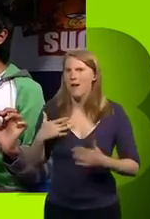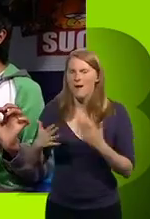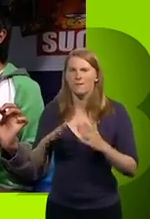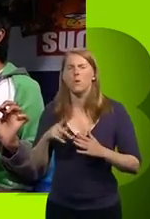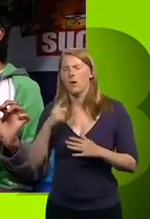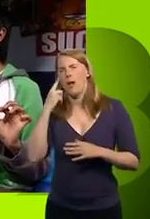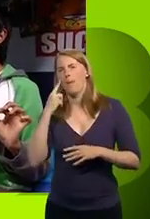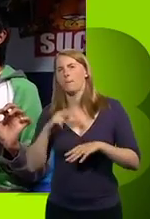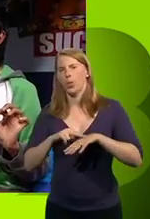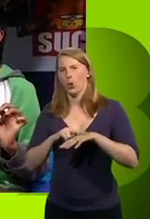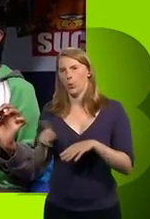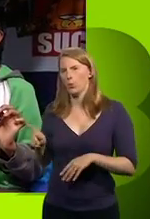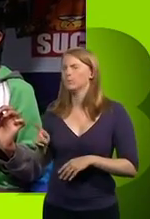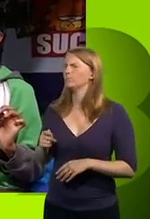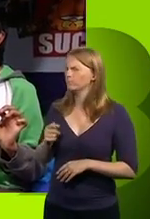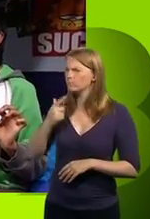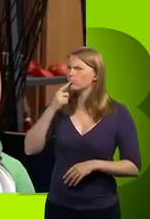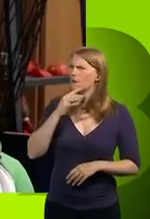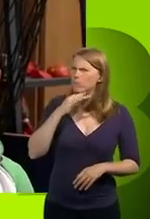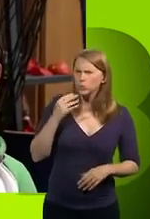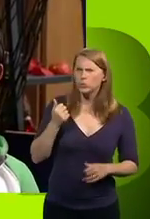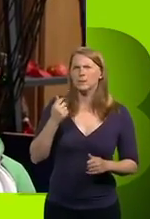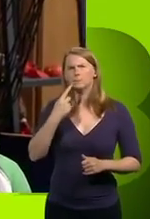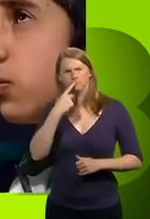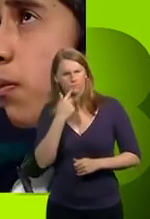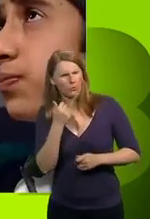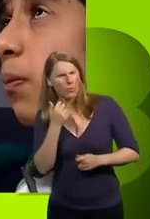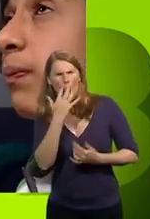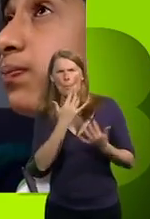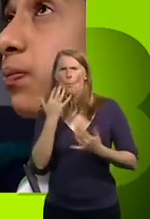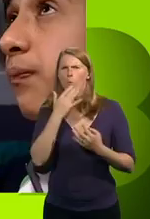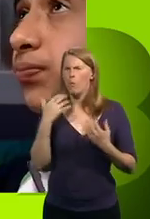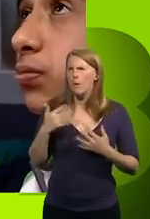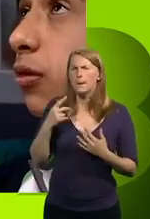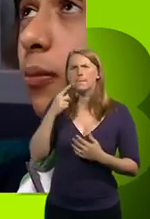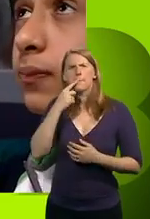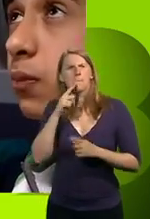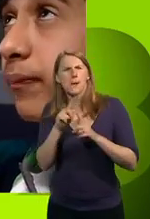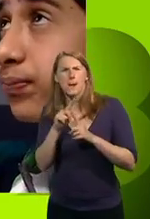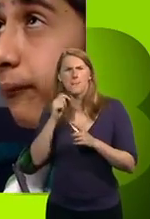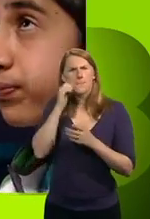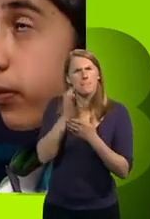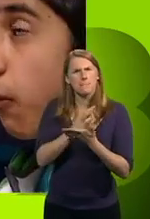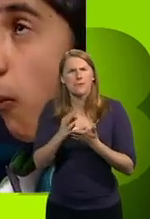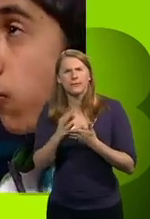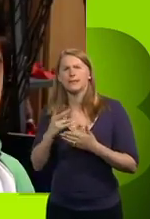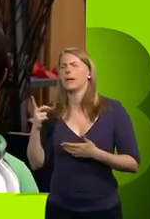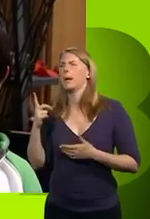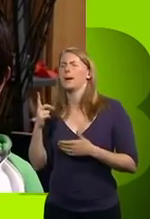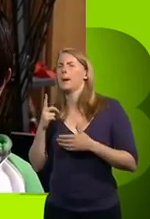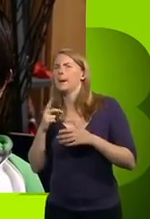Mmm, fruity. Good mouthfeel. Tastes like blackberries. I'm getting a hint of blueberry with maybe just a splash of